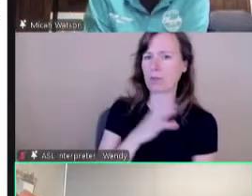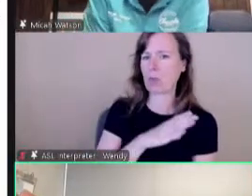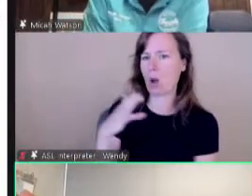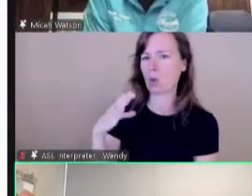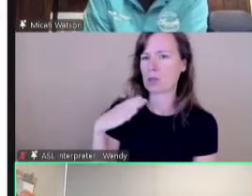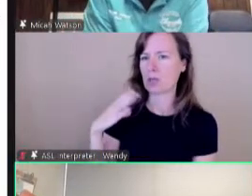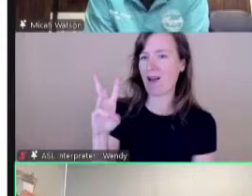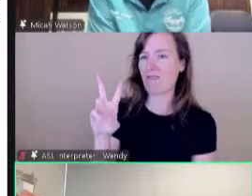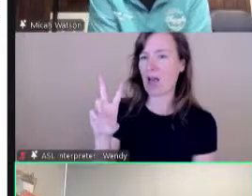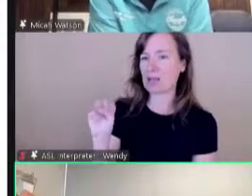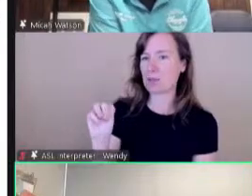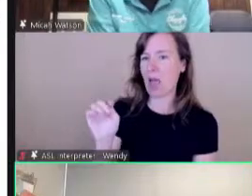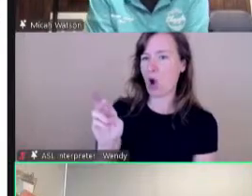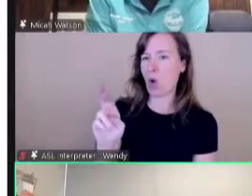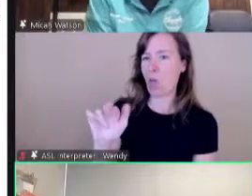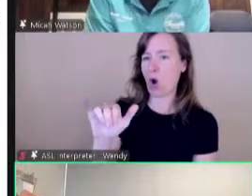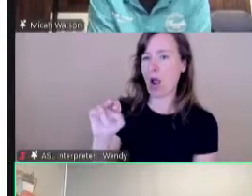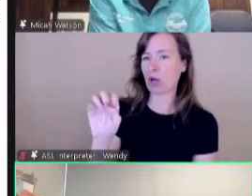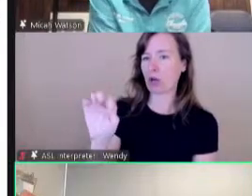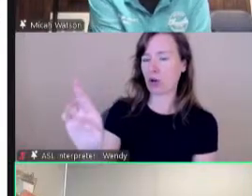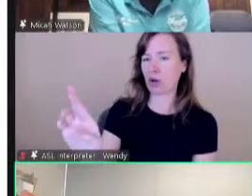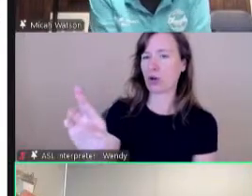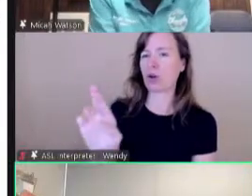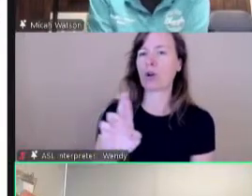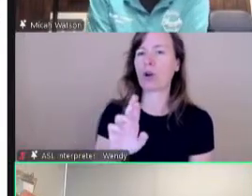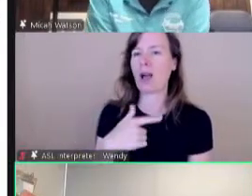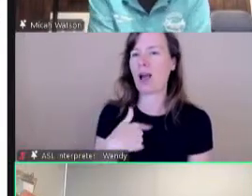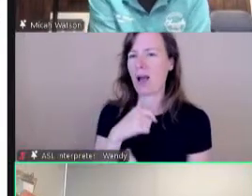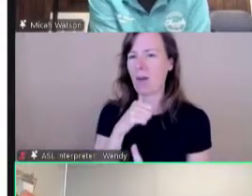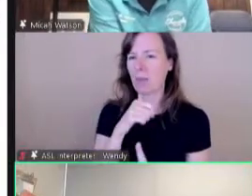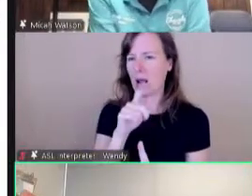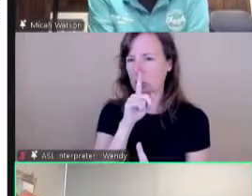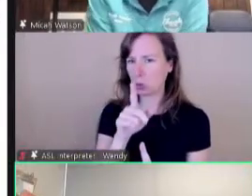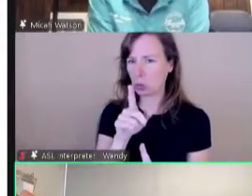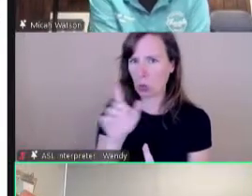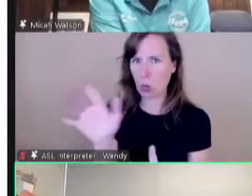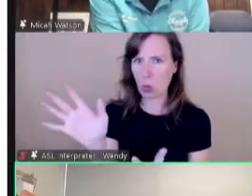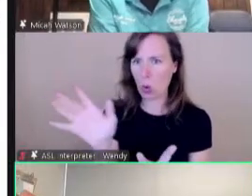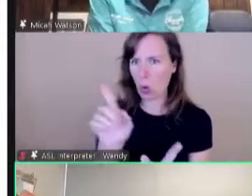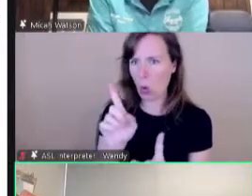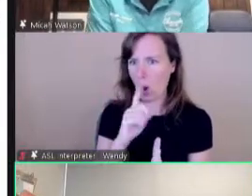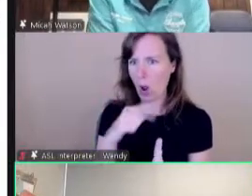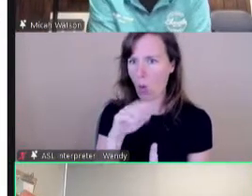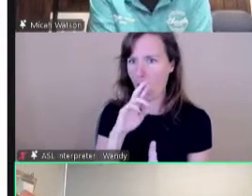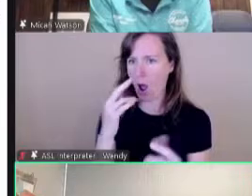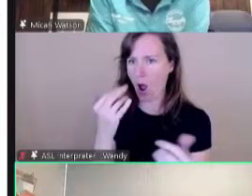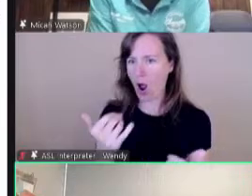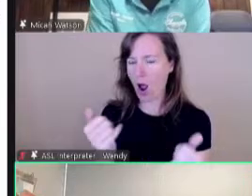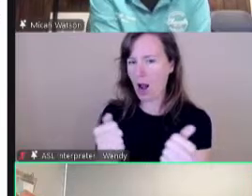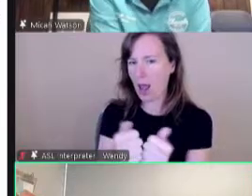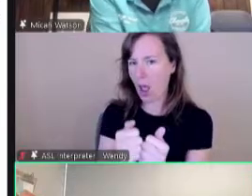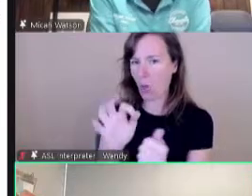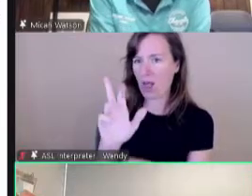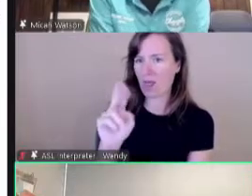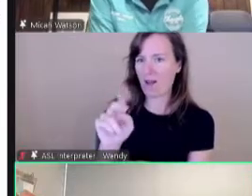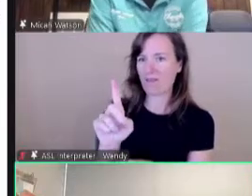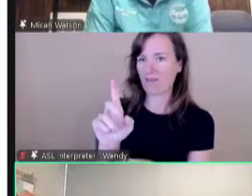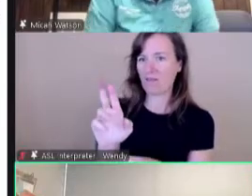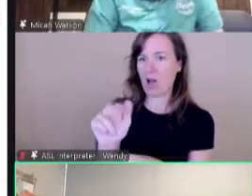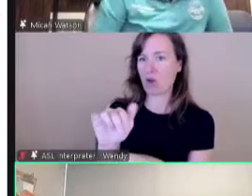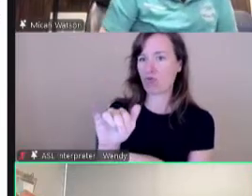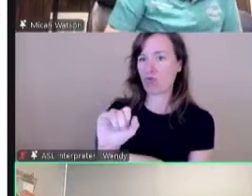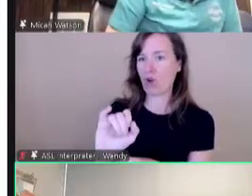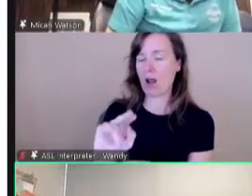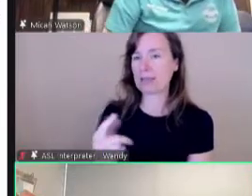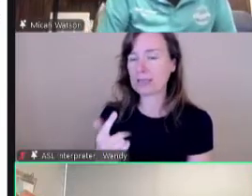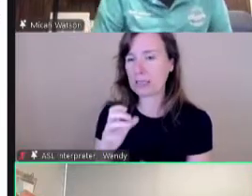Vice Mayor Briner, I'm not sure where we are right now as far as fundraising with the